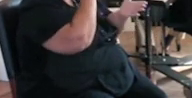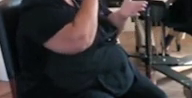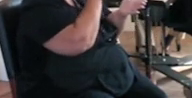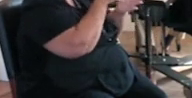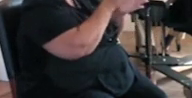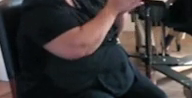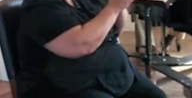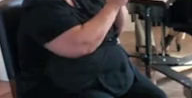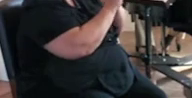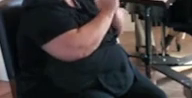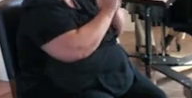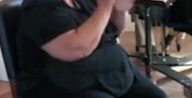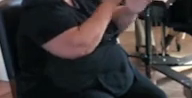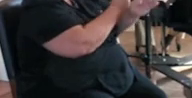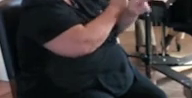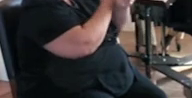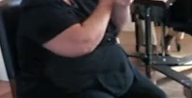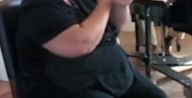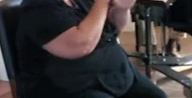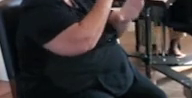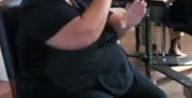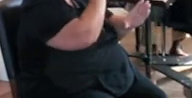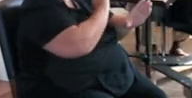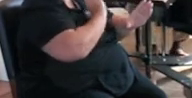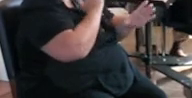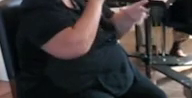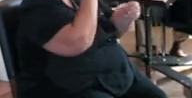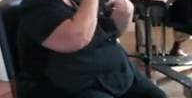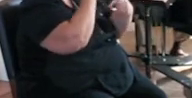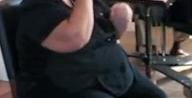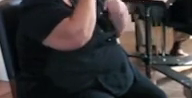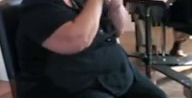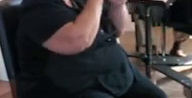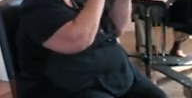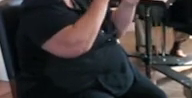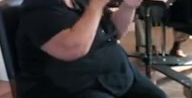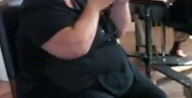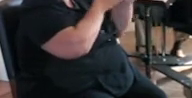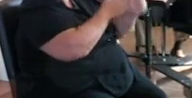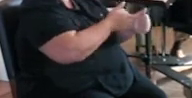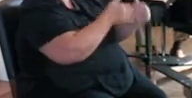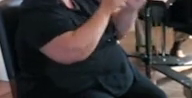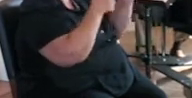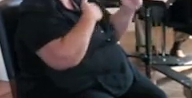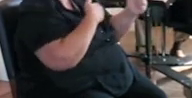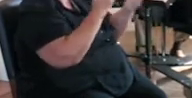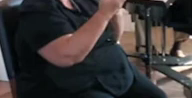Shepherd God, our Creator and God, may we serve you